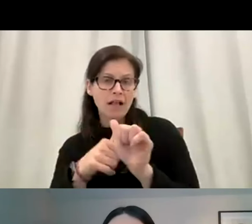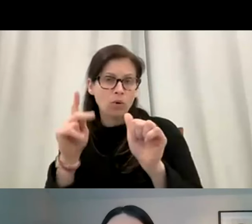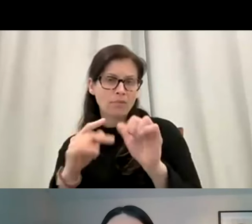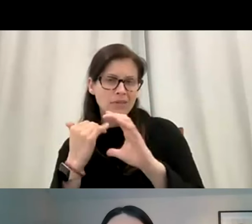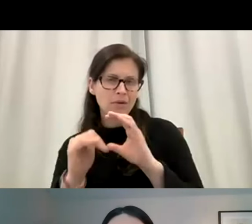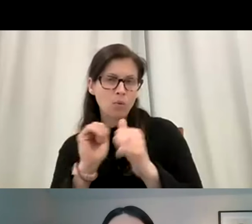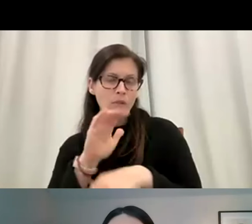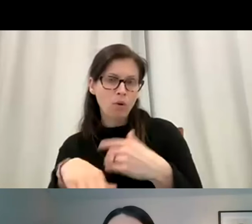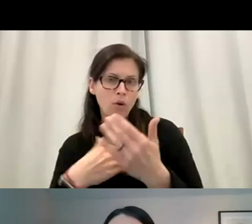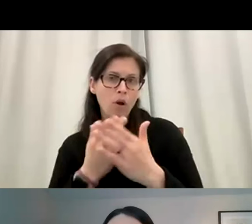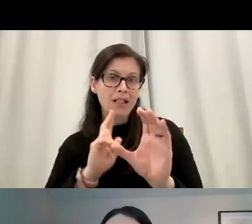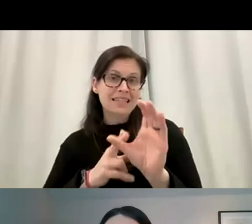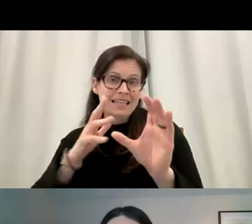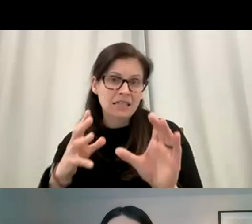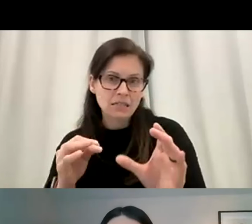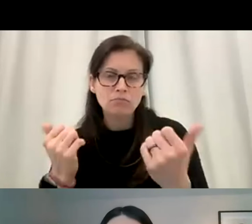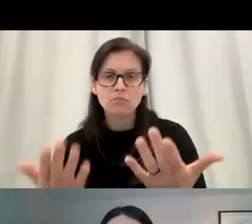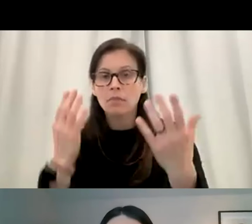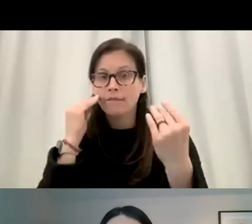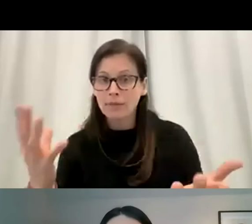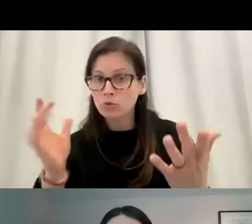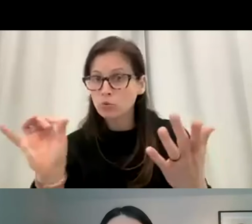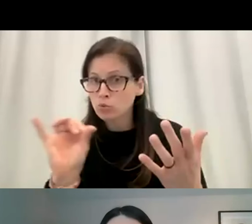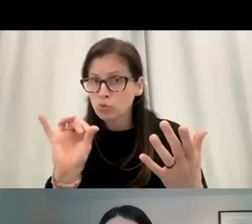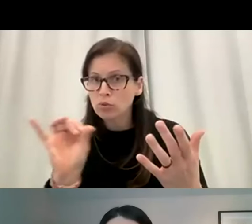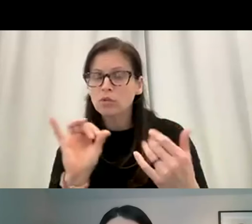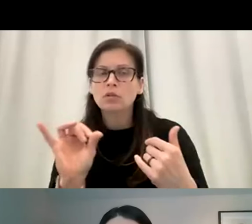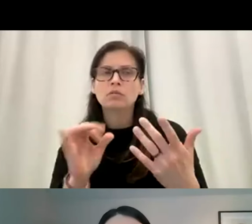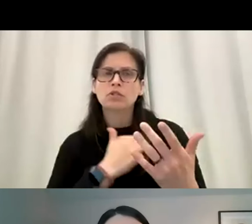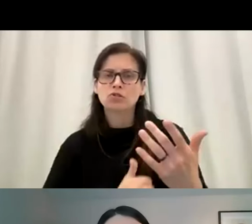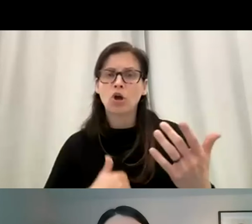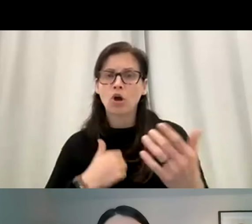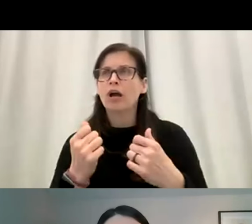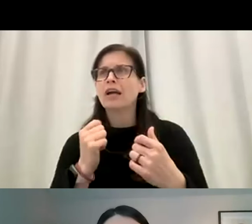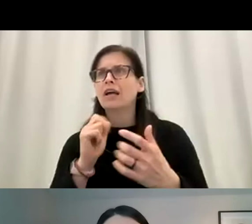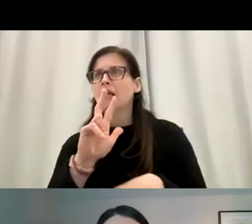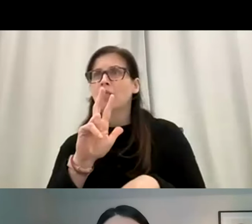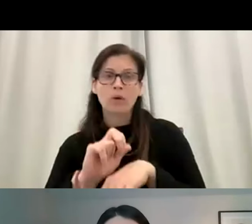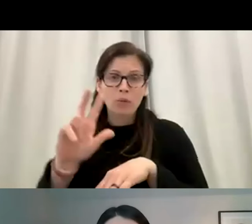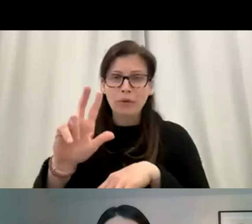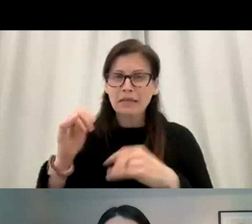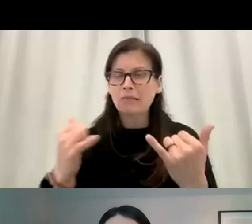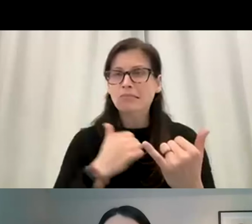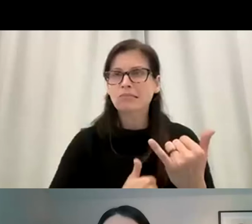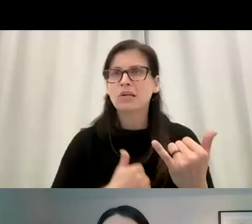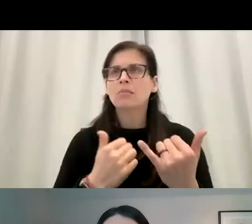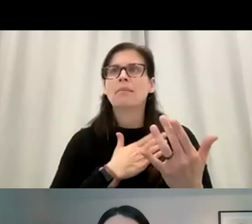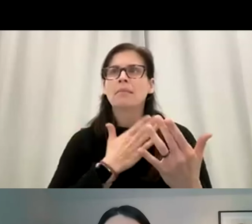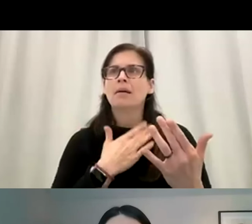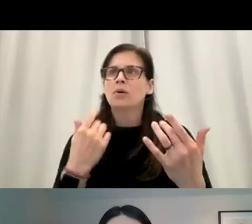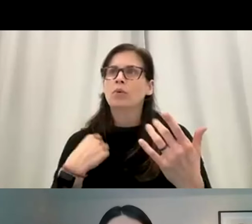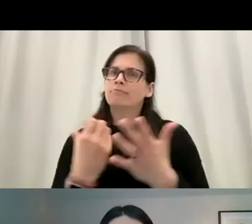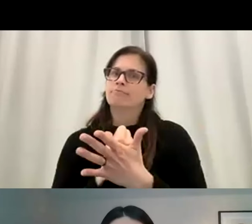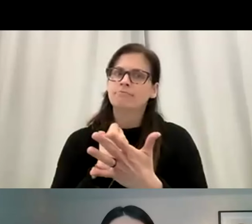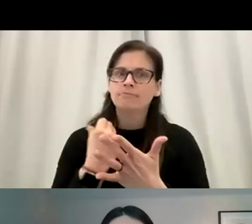all attendees and provide that information as well. Sorry for going a few minutes over, but I'm really glad that we were able to have such